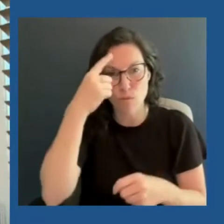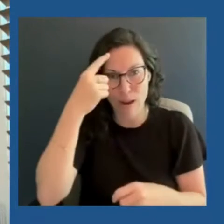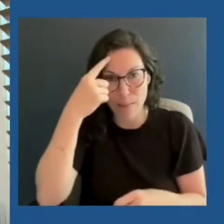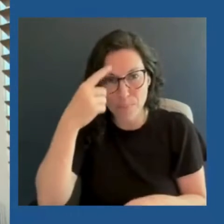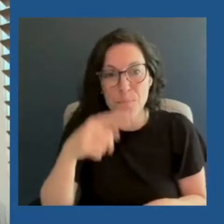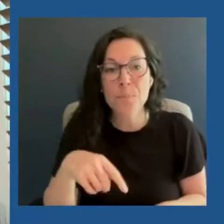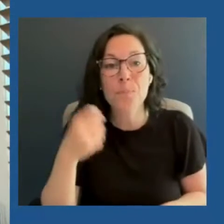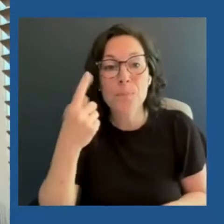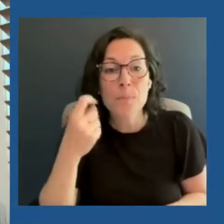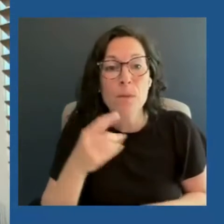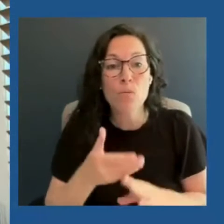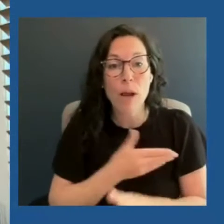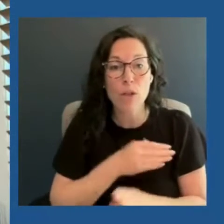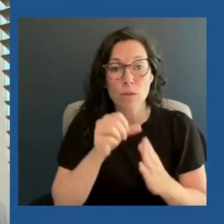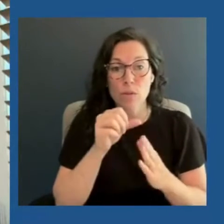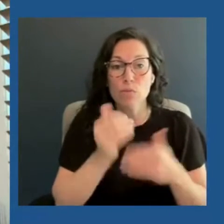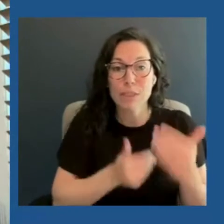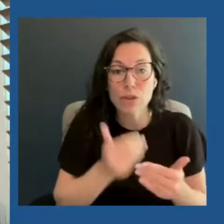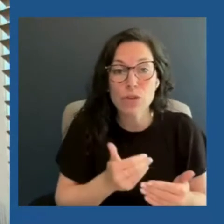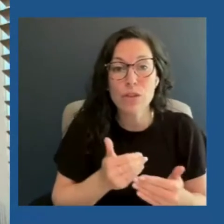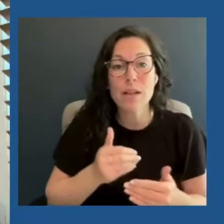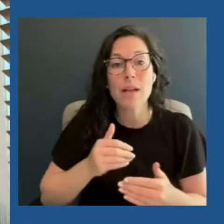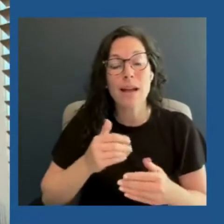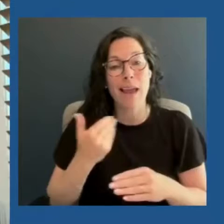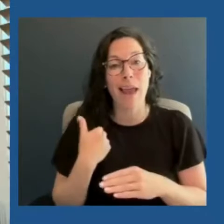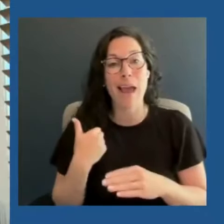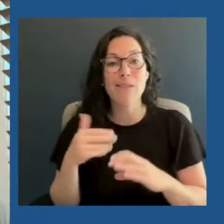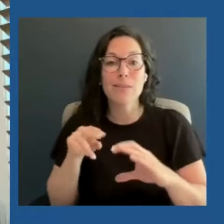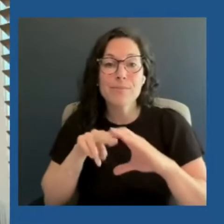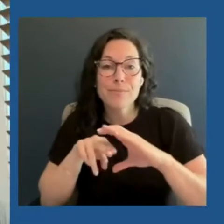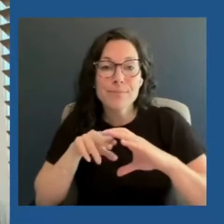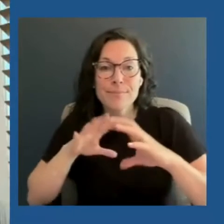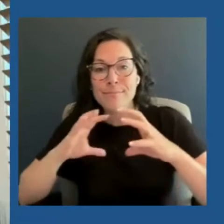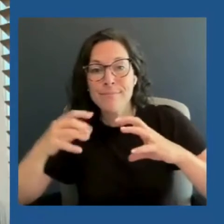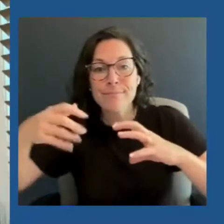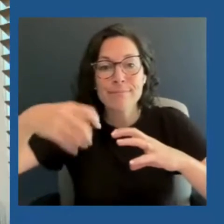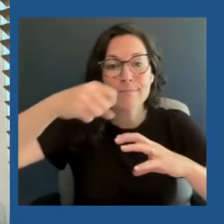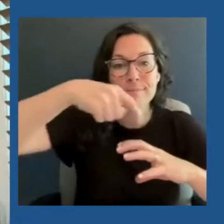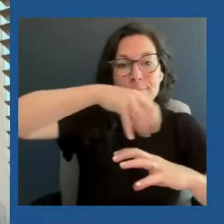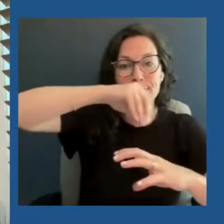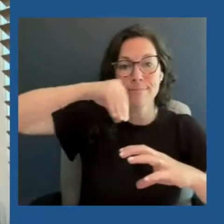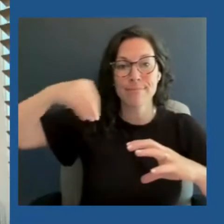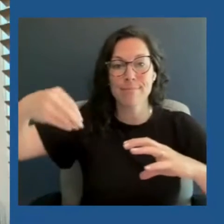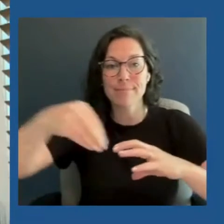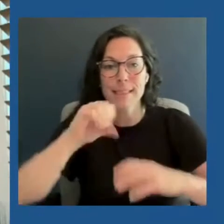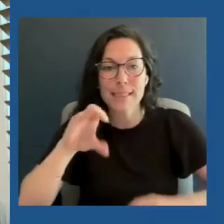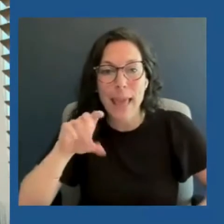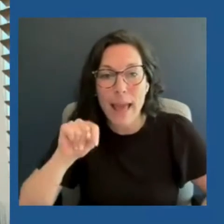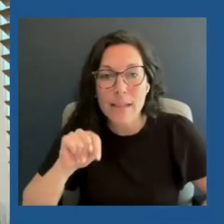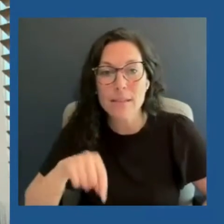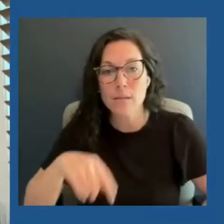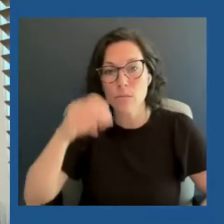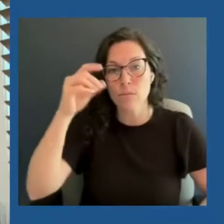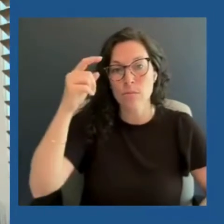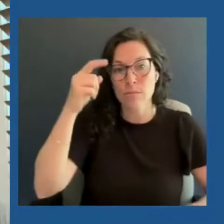brain are taken using MRI, which the surgeon uses as a guide to determine where to place electrodes during